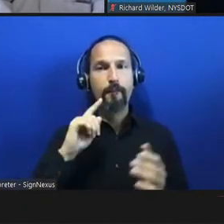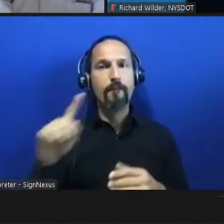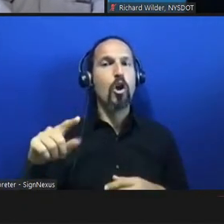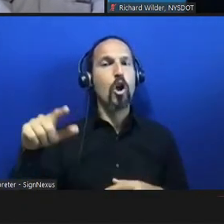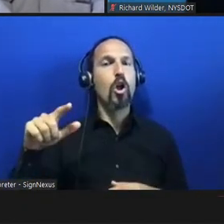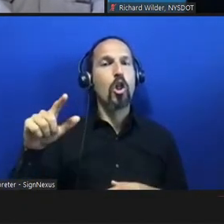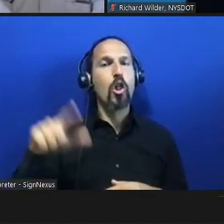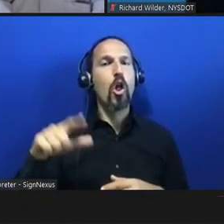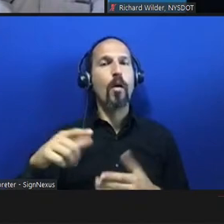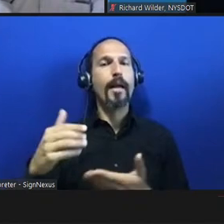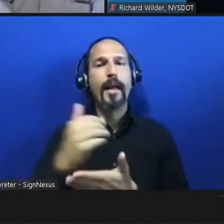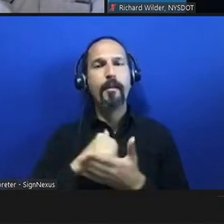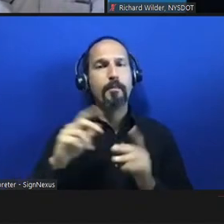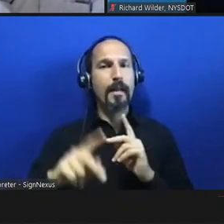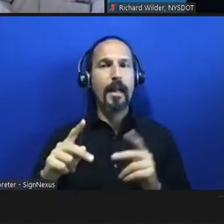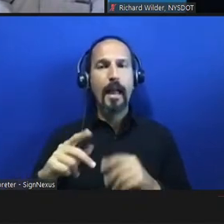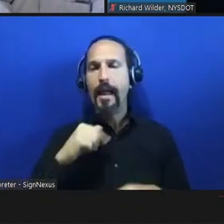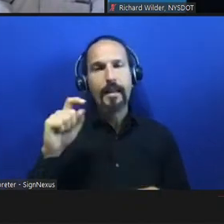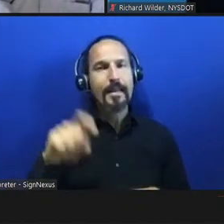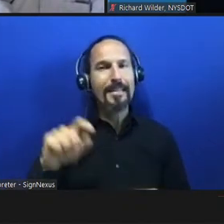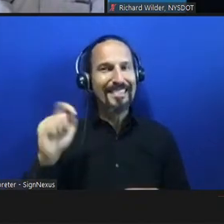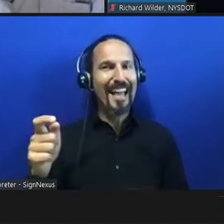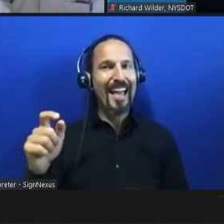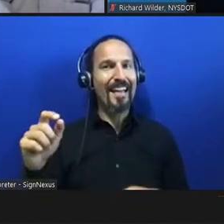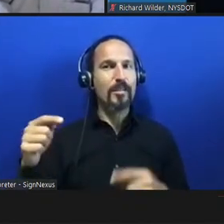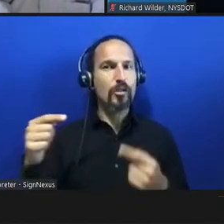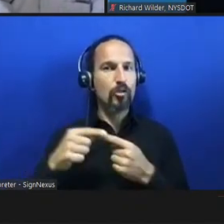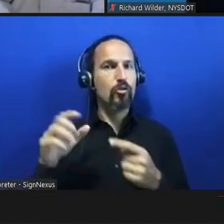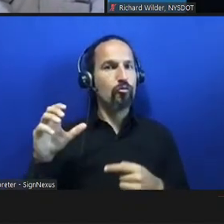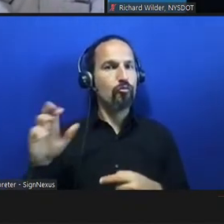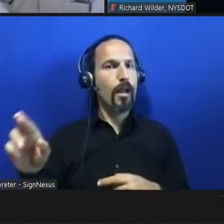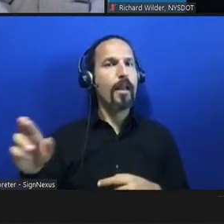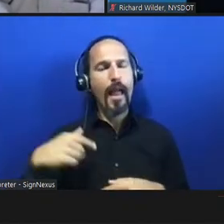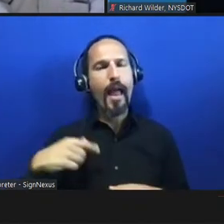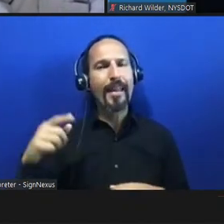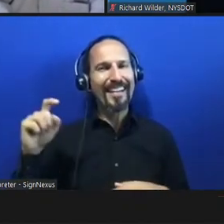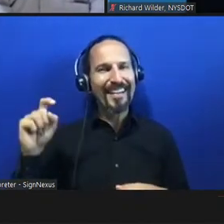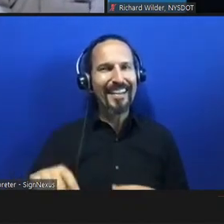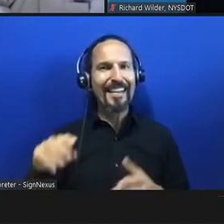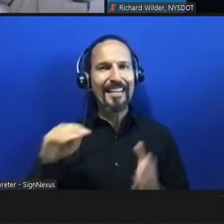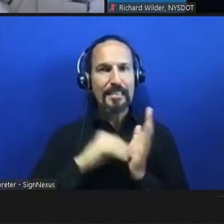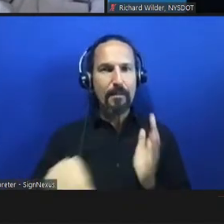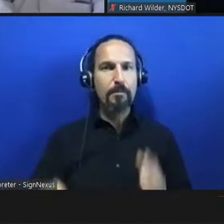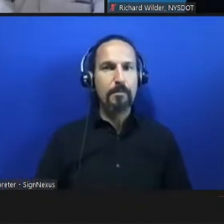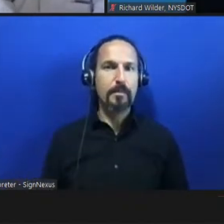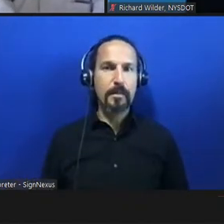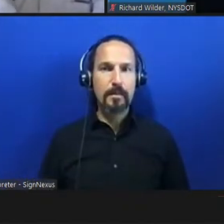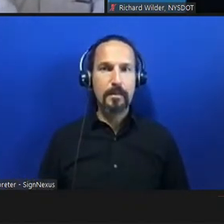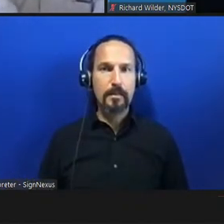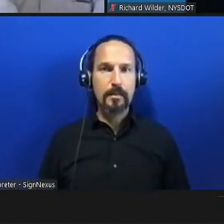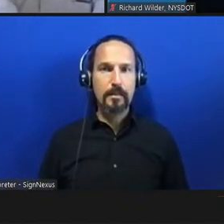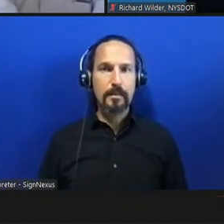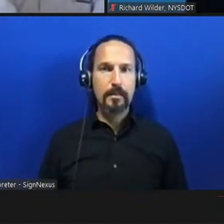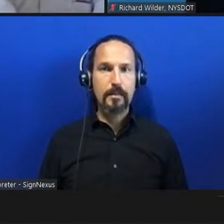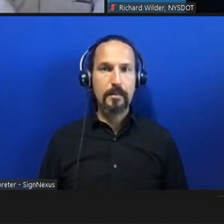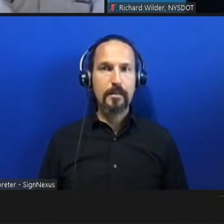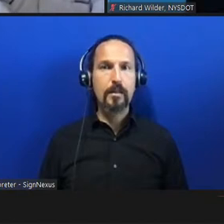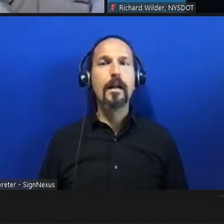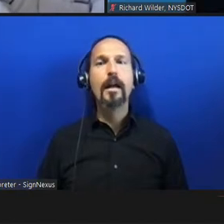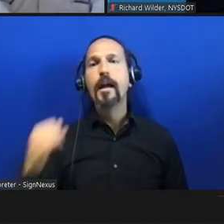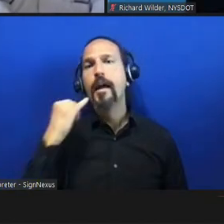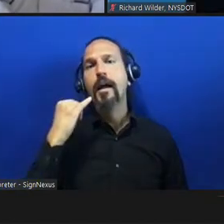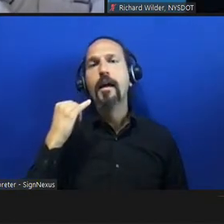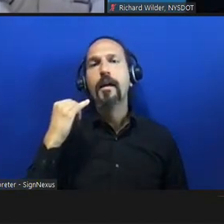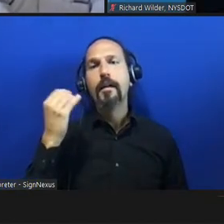income people I don't mean a tax credit I mean an exemption and one of